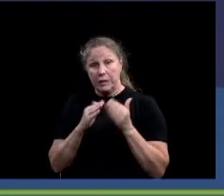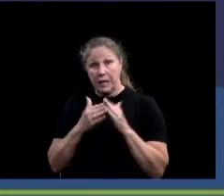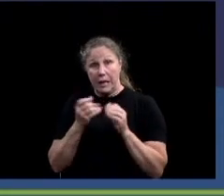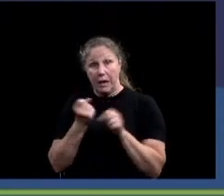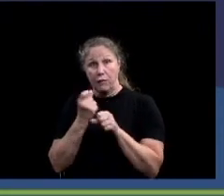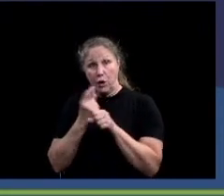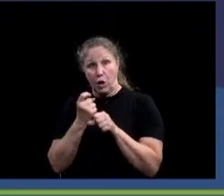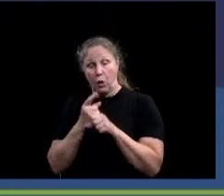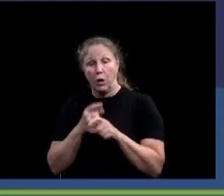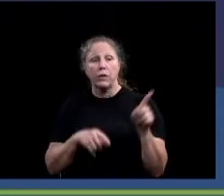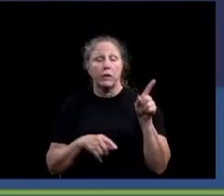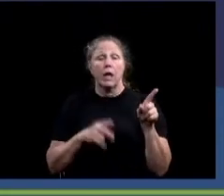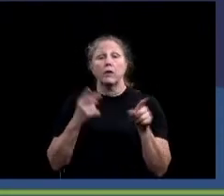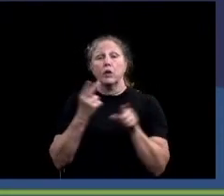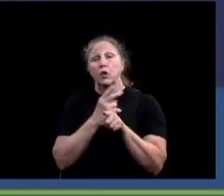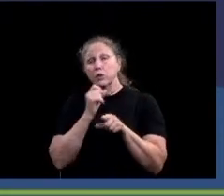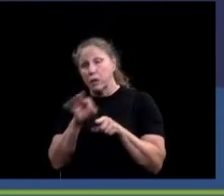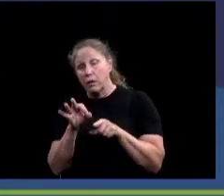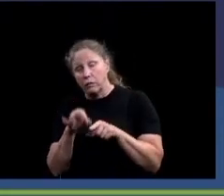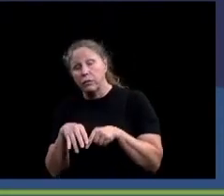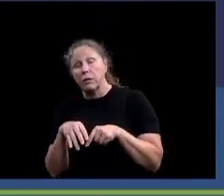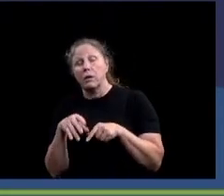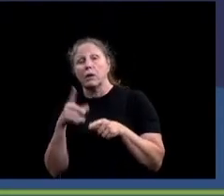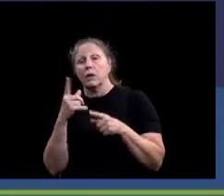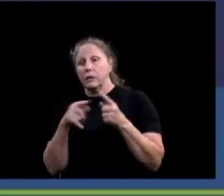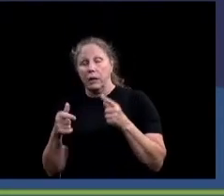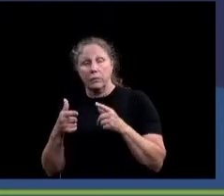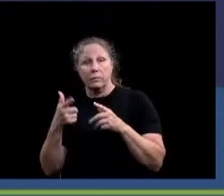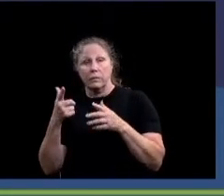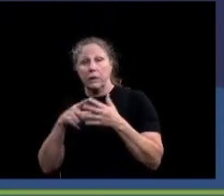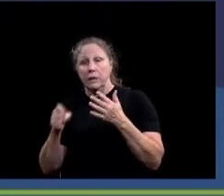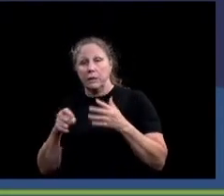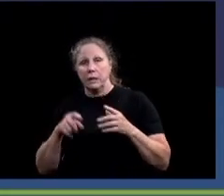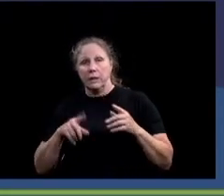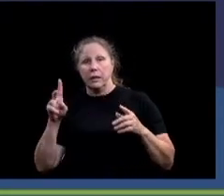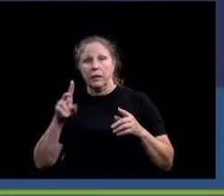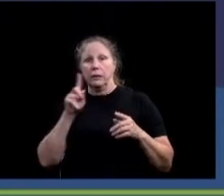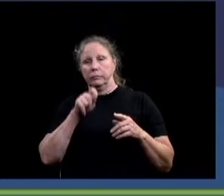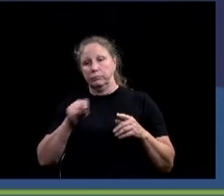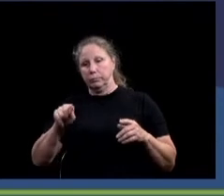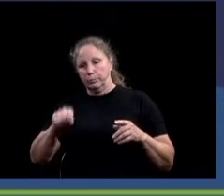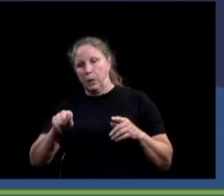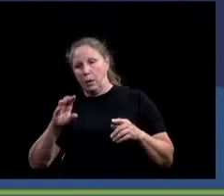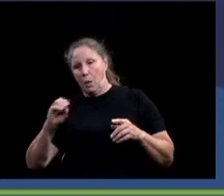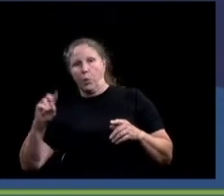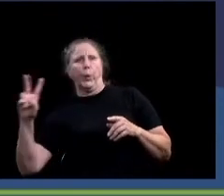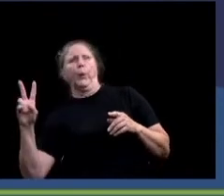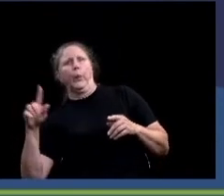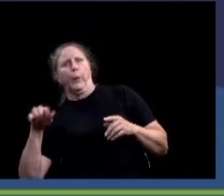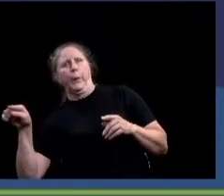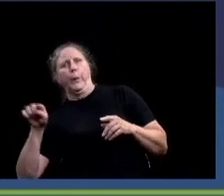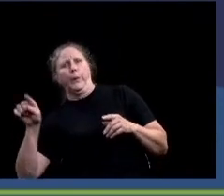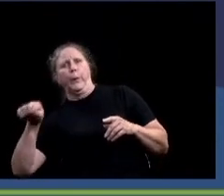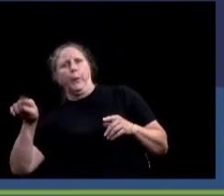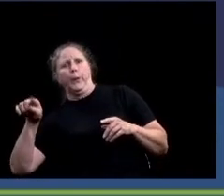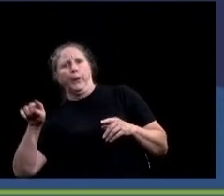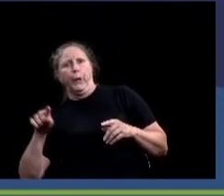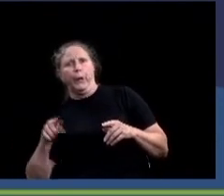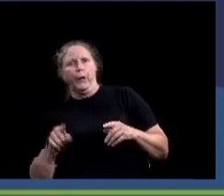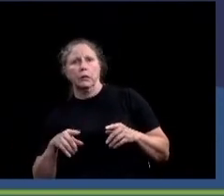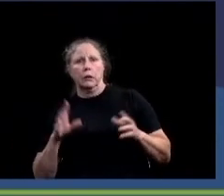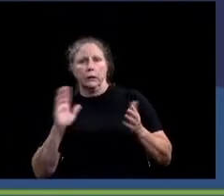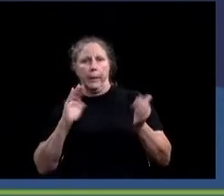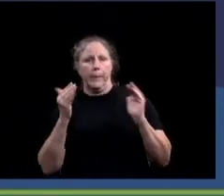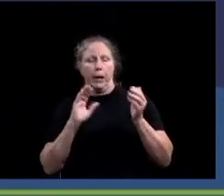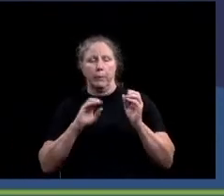out to the second decimal place in percentages. Hey, Chief, just a couple of